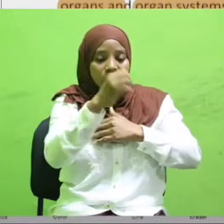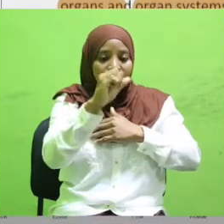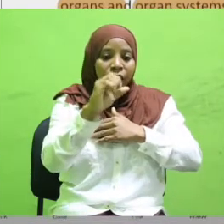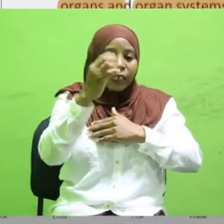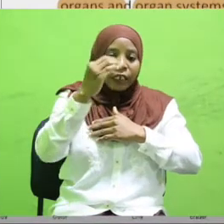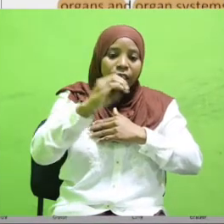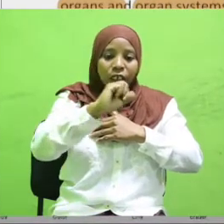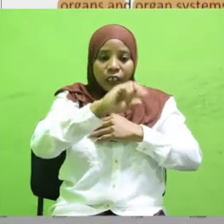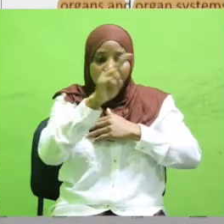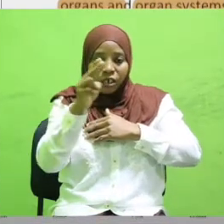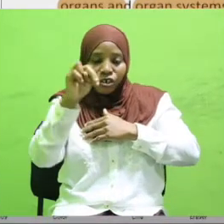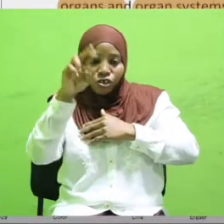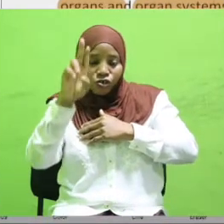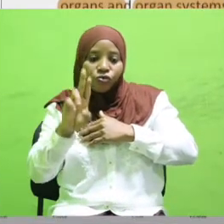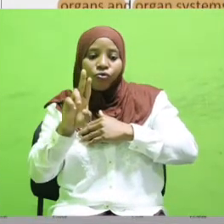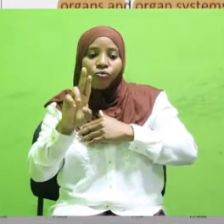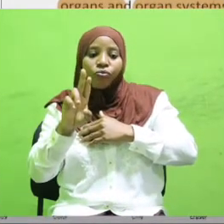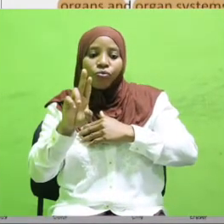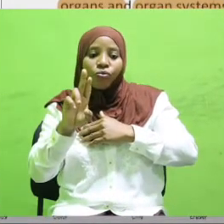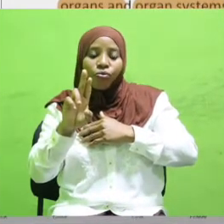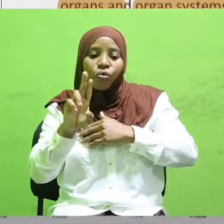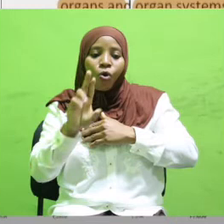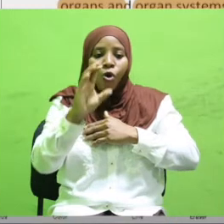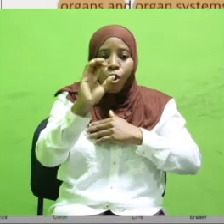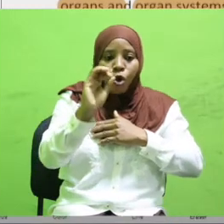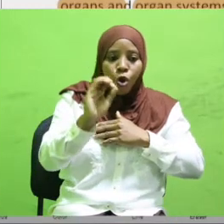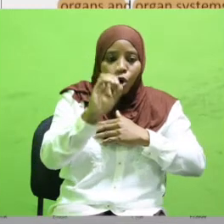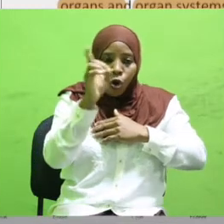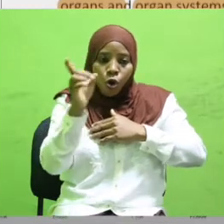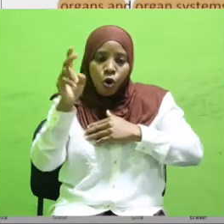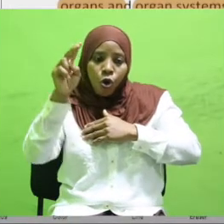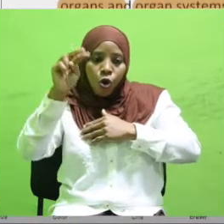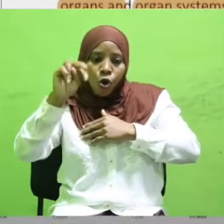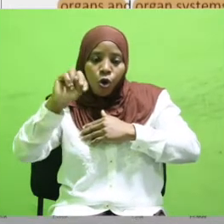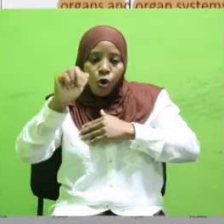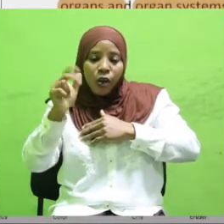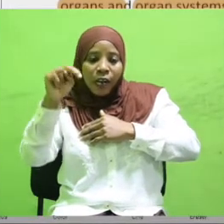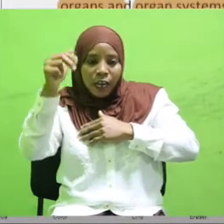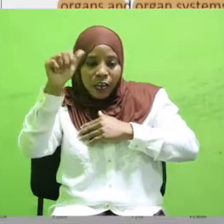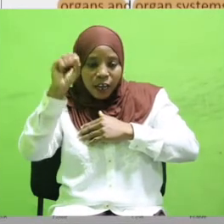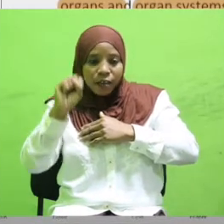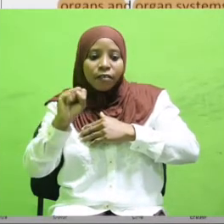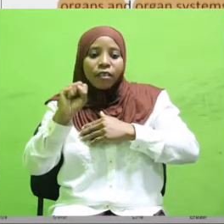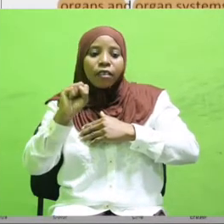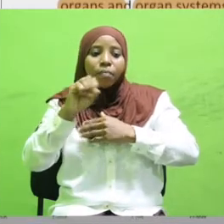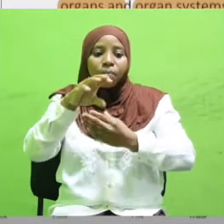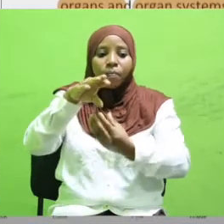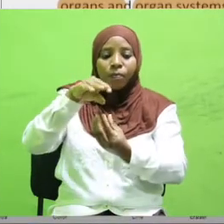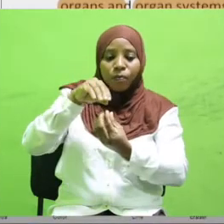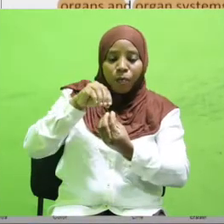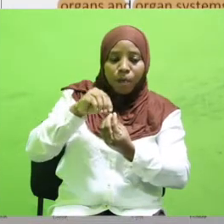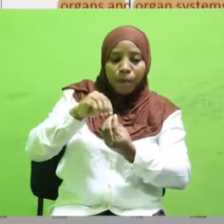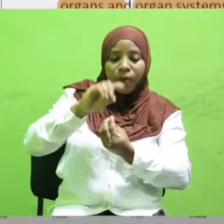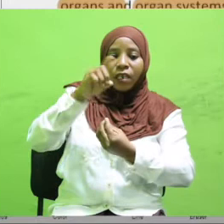So the bodies of plants are organized in that way. So we can see that they have the cells, they